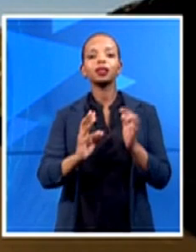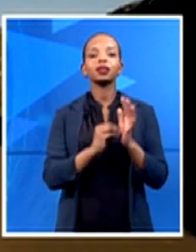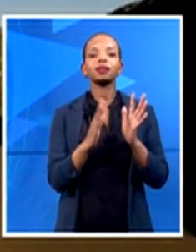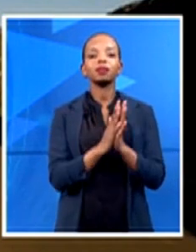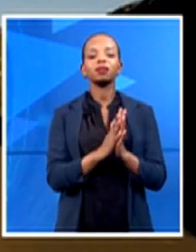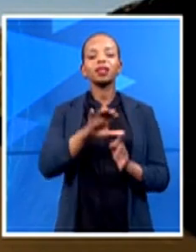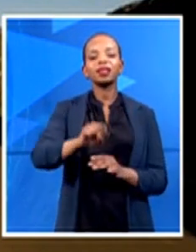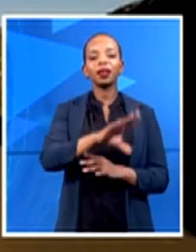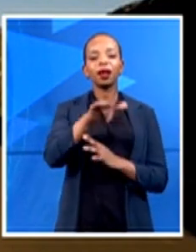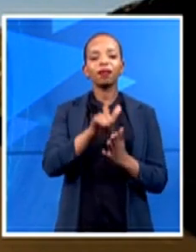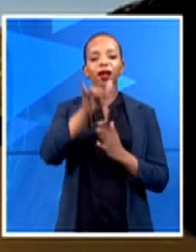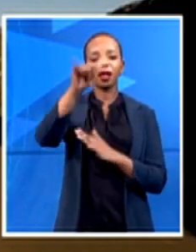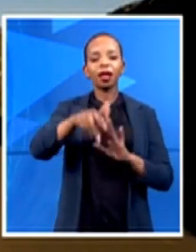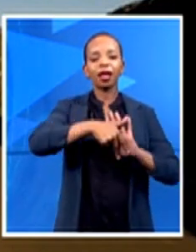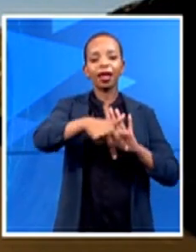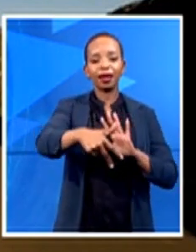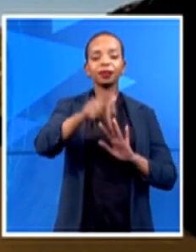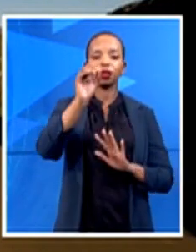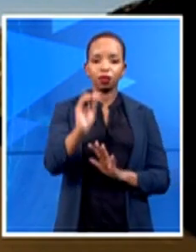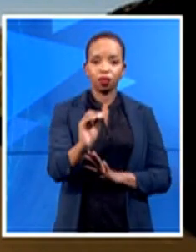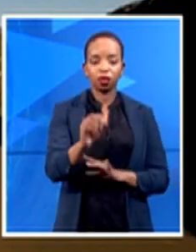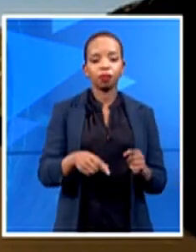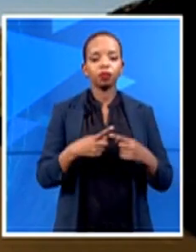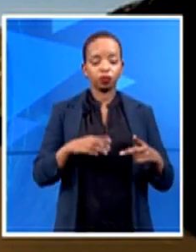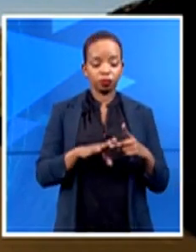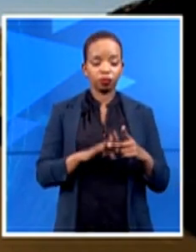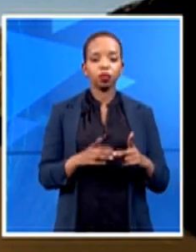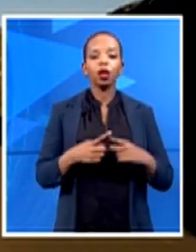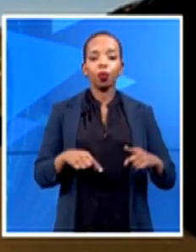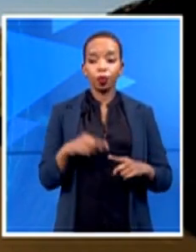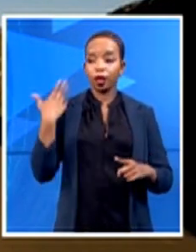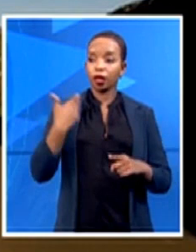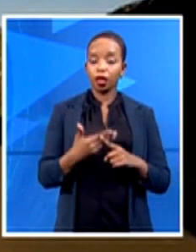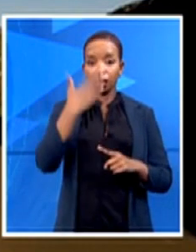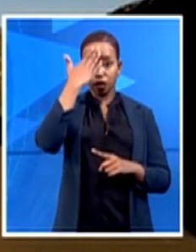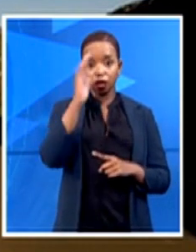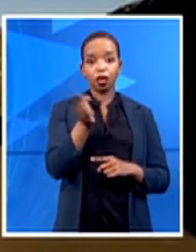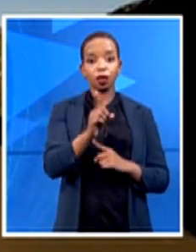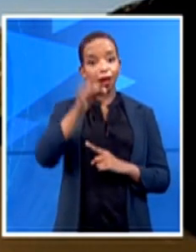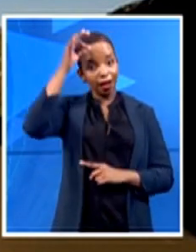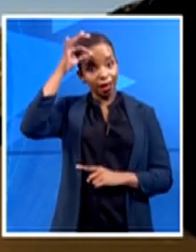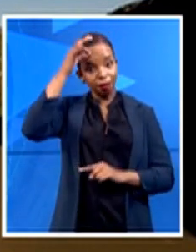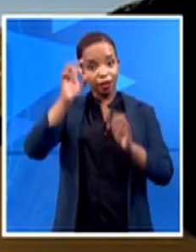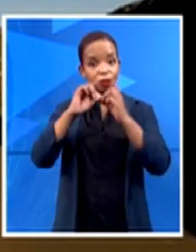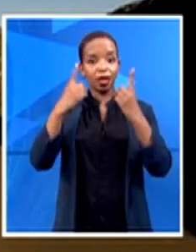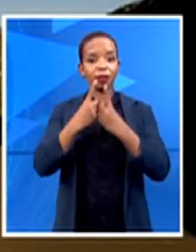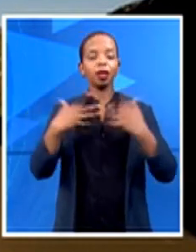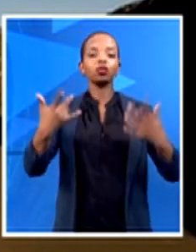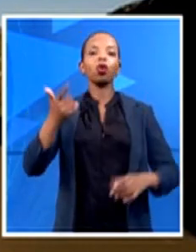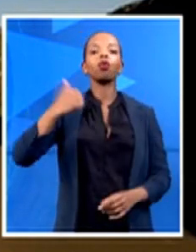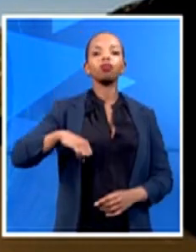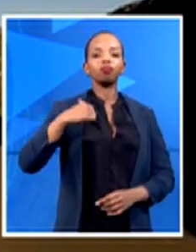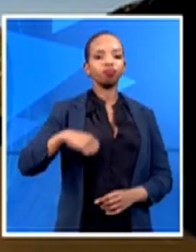far as we're concerned, just as a government department or a municipality cannot be liquidated, we do not accept